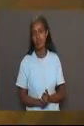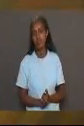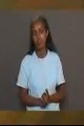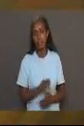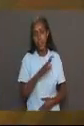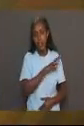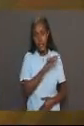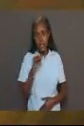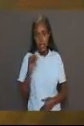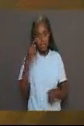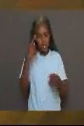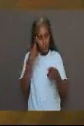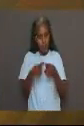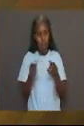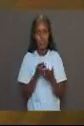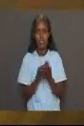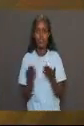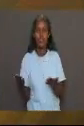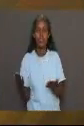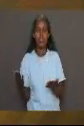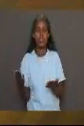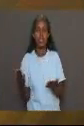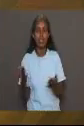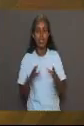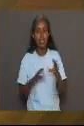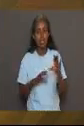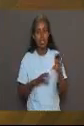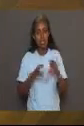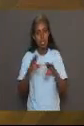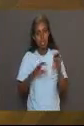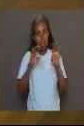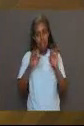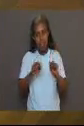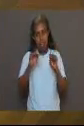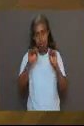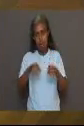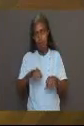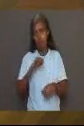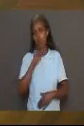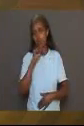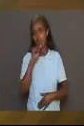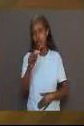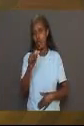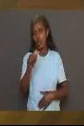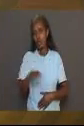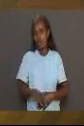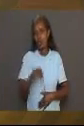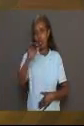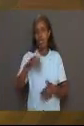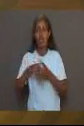An impossible event cannot occur as an outcome from